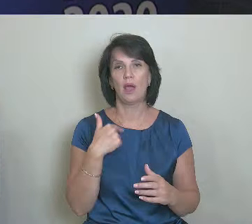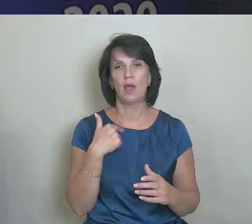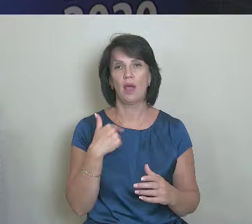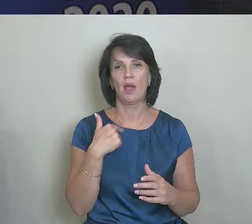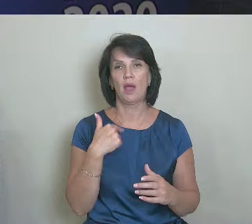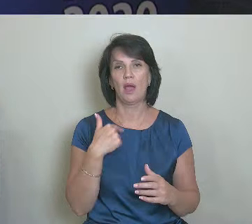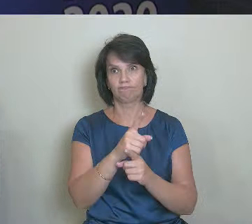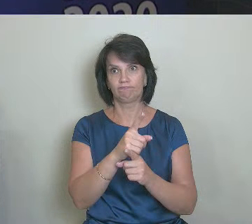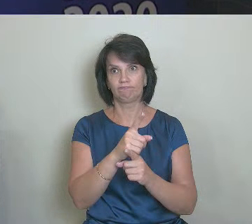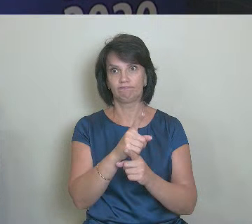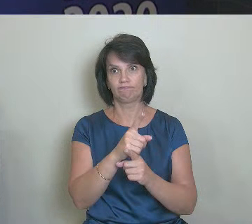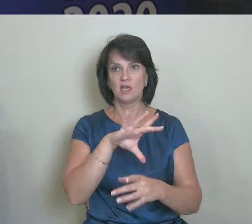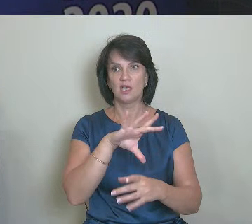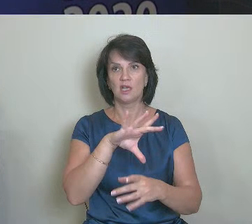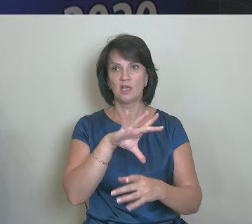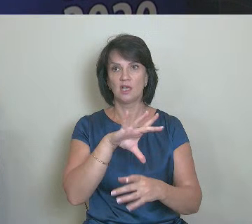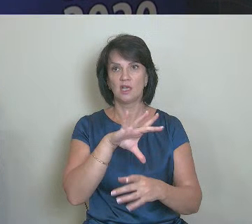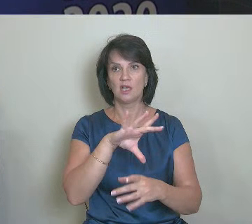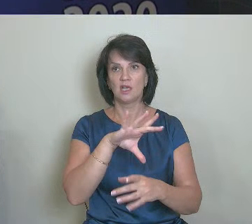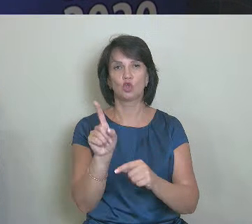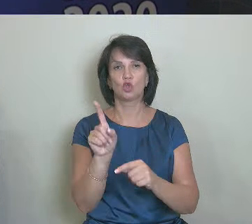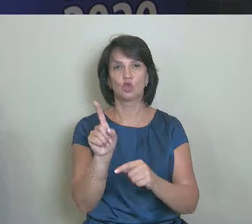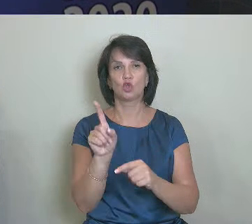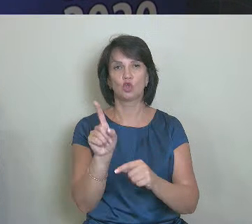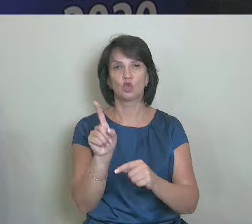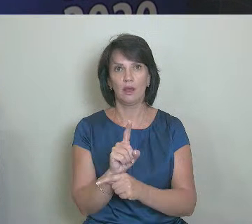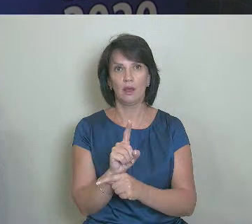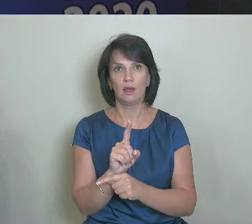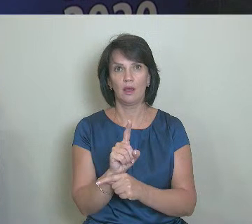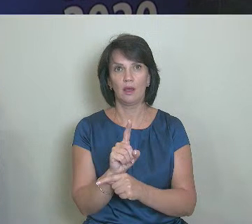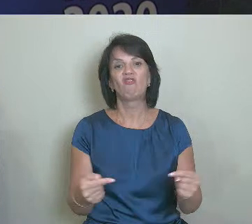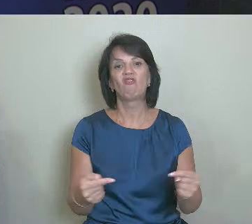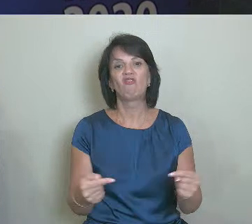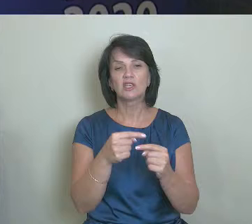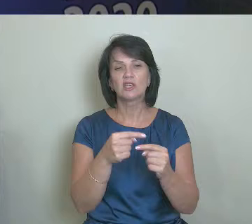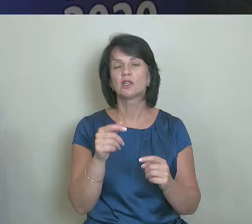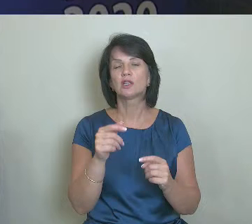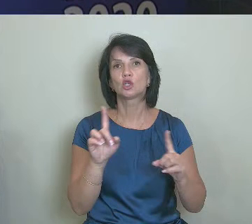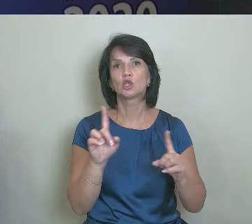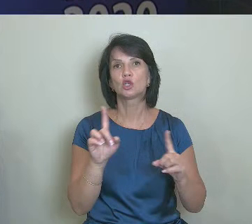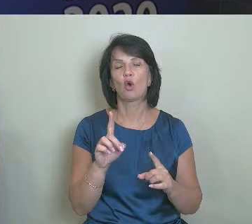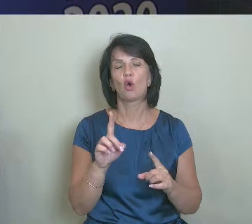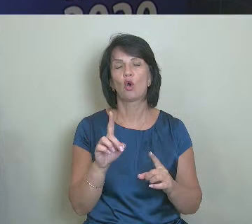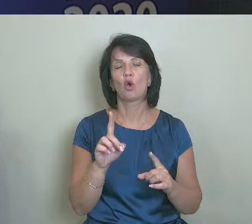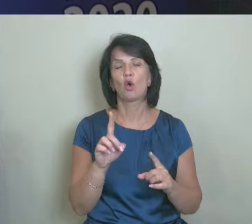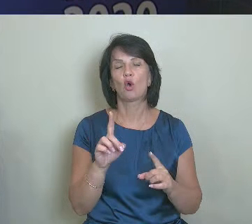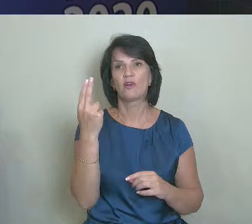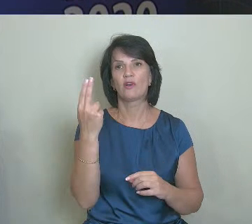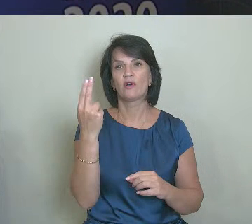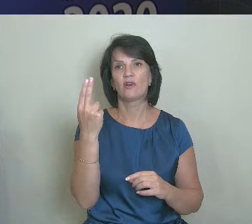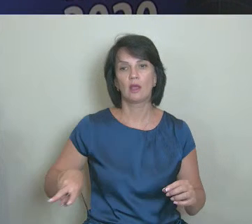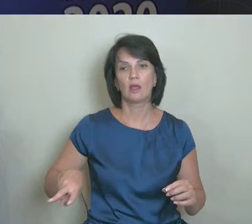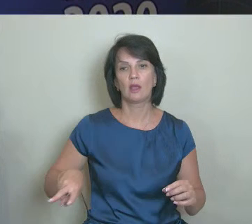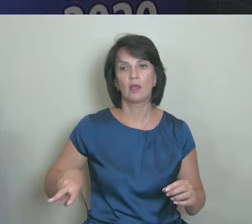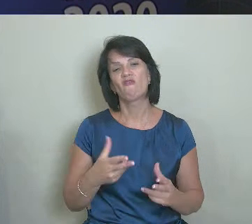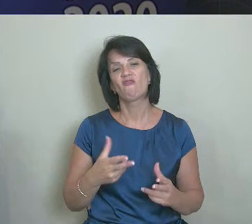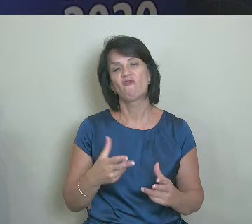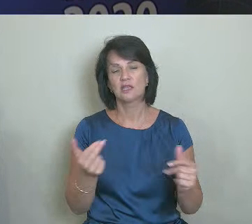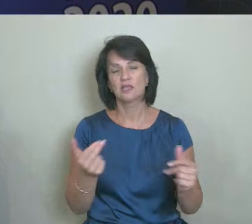executive authority. We are hostages of the legal framework where it states that it is